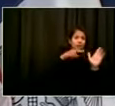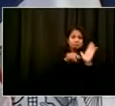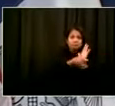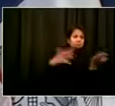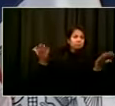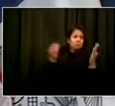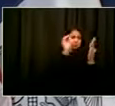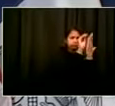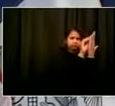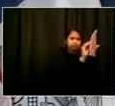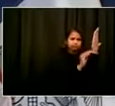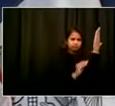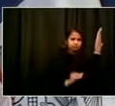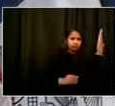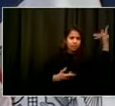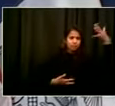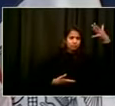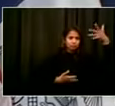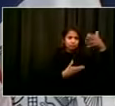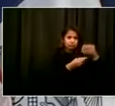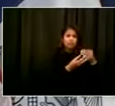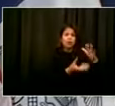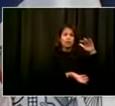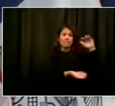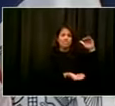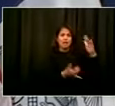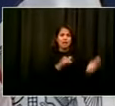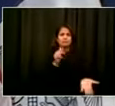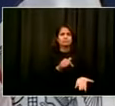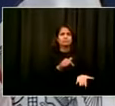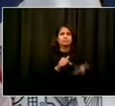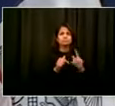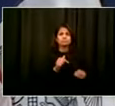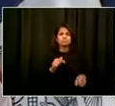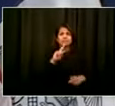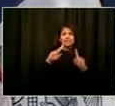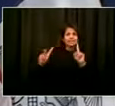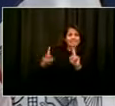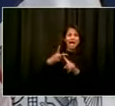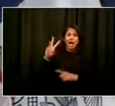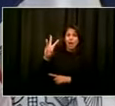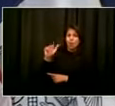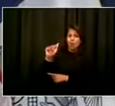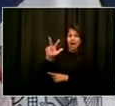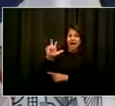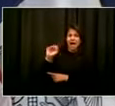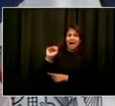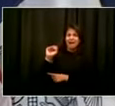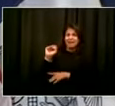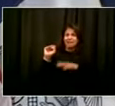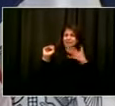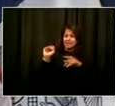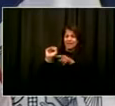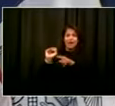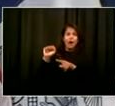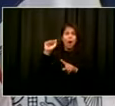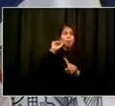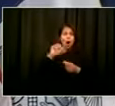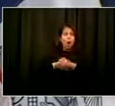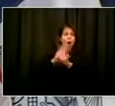a threat of a second wave, but we can stop that second wave. Absolutely requires people to participate, and one of the best ways to participate is by